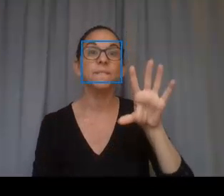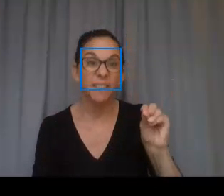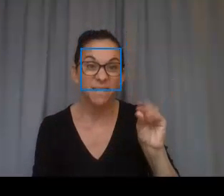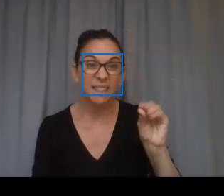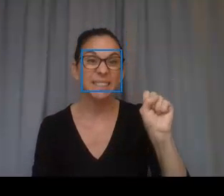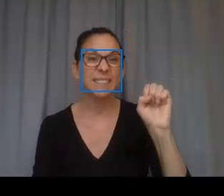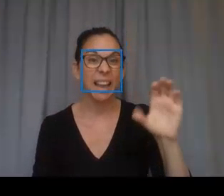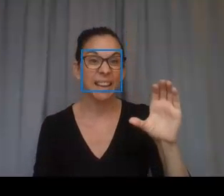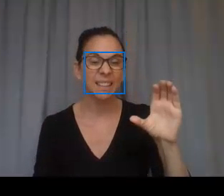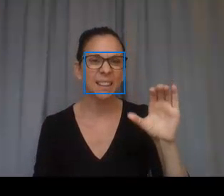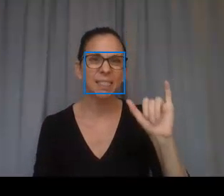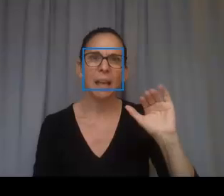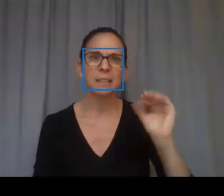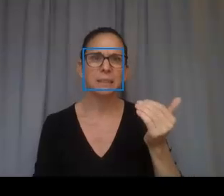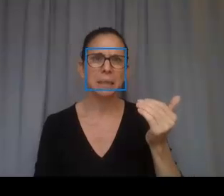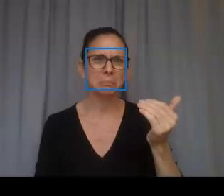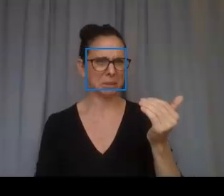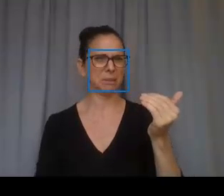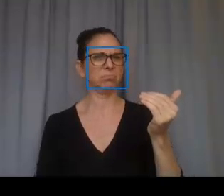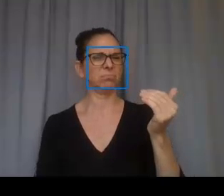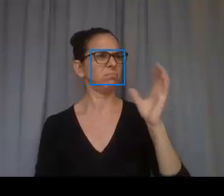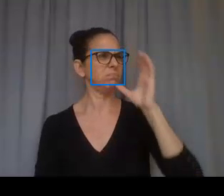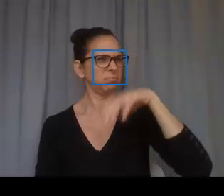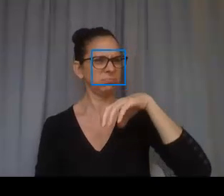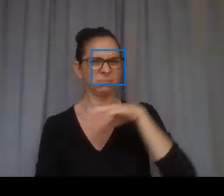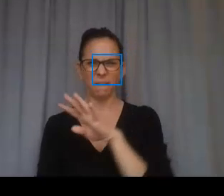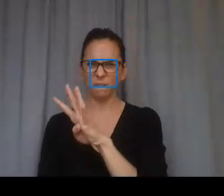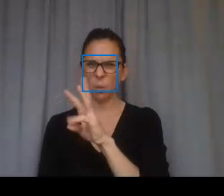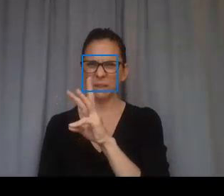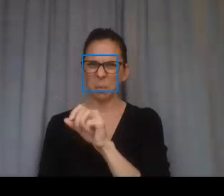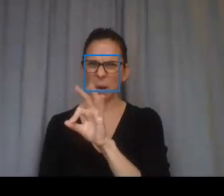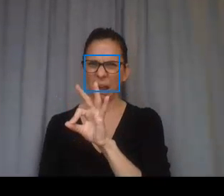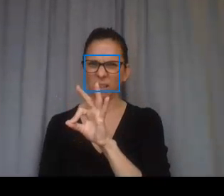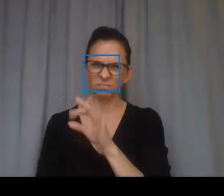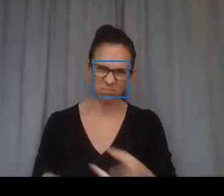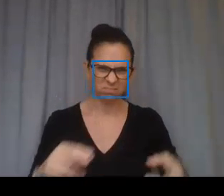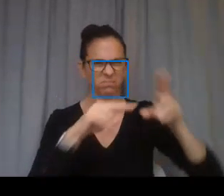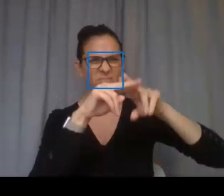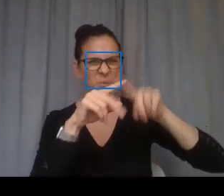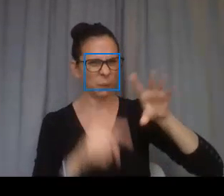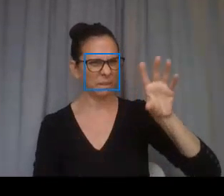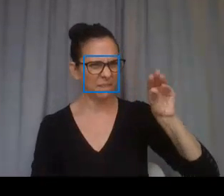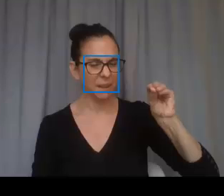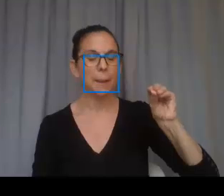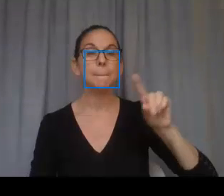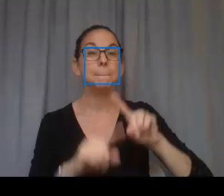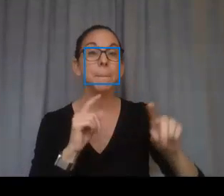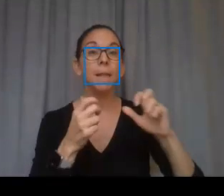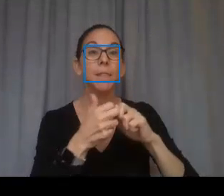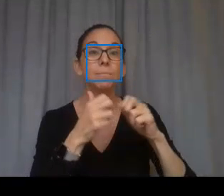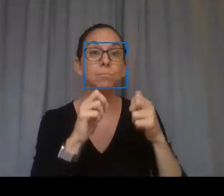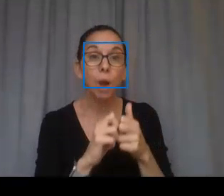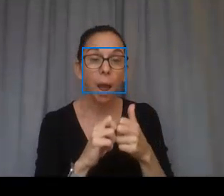seconds. And that seems a little extreme. It seems a little crazy to round 46.9 all the way to 50. But the problem with